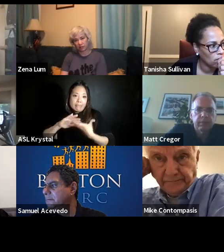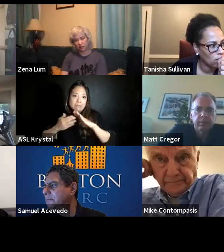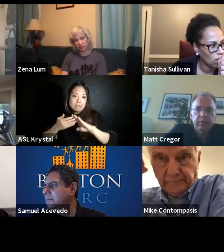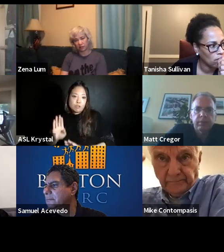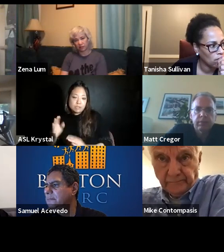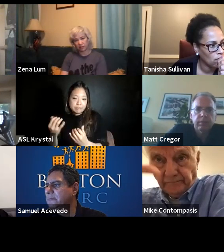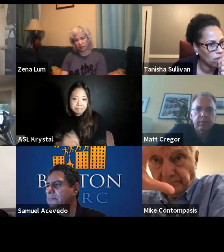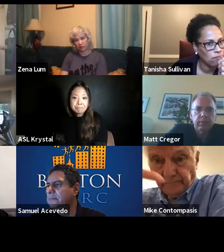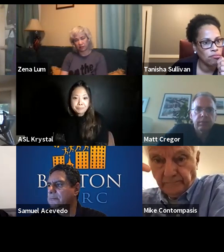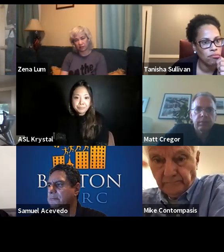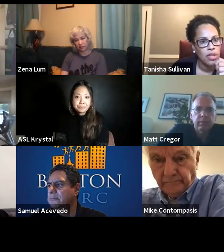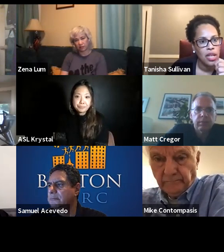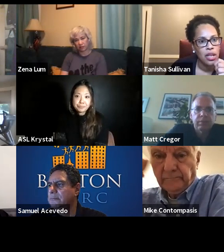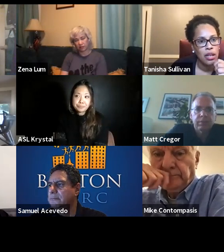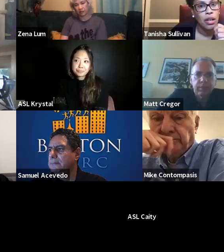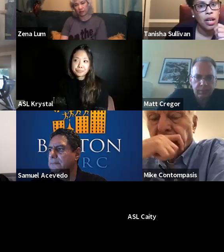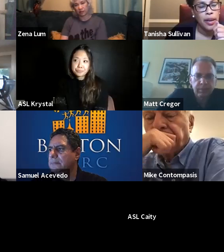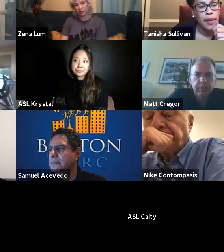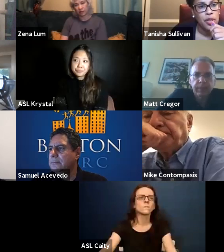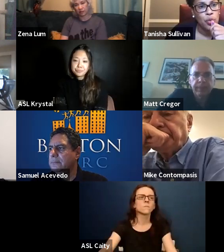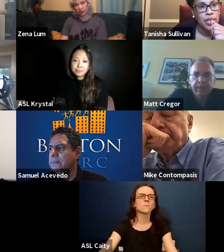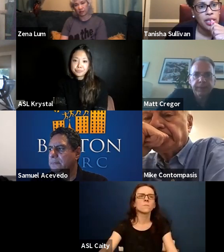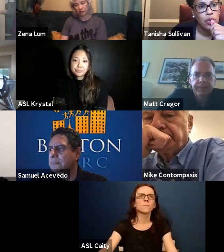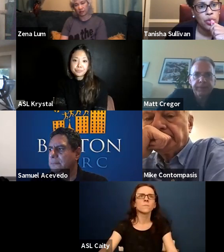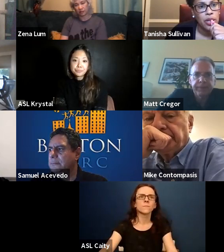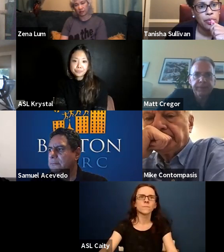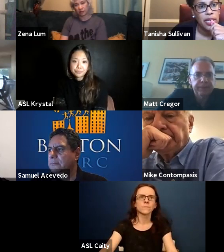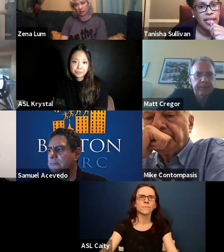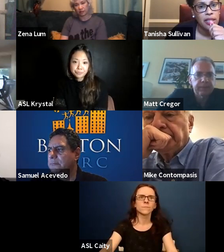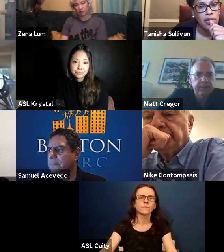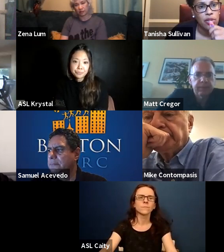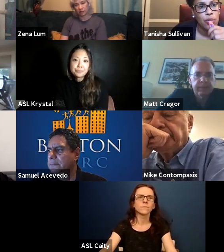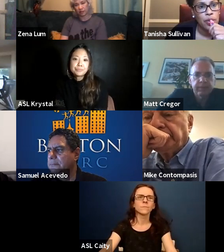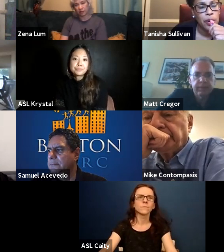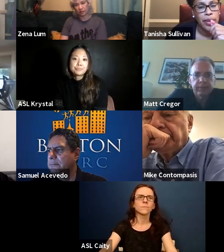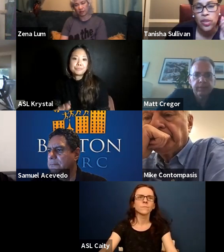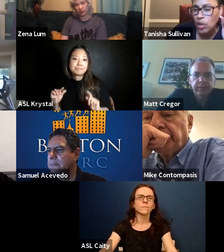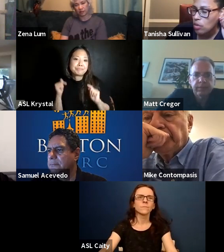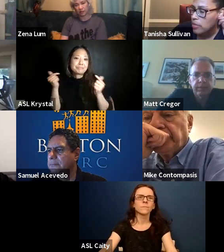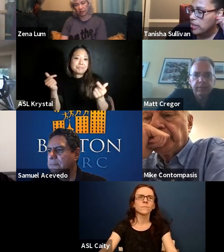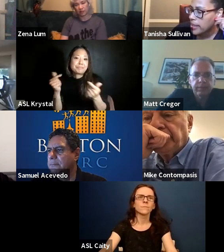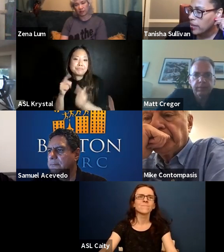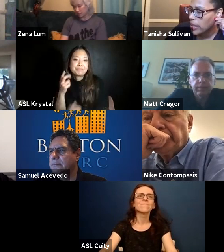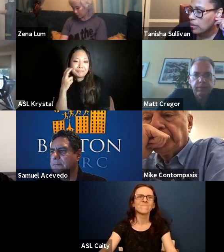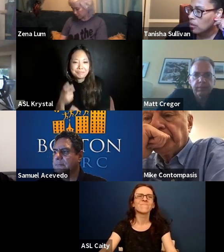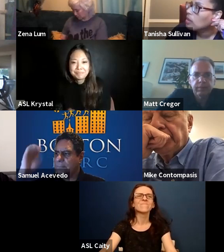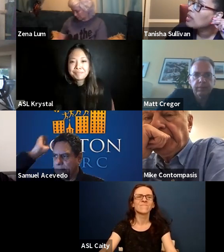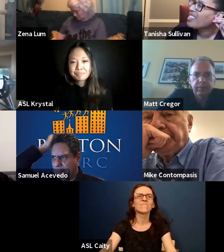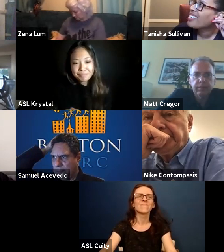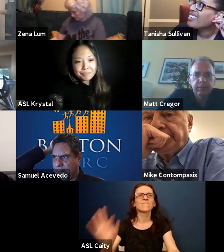I can share my screen now if you want. Yeah, just one, yes, Dr. Tung, one moment. So Ms.